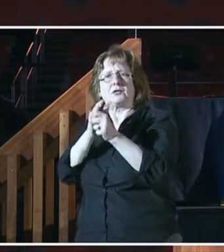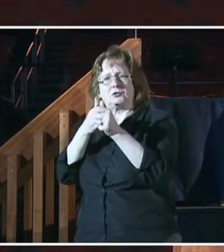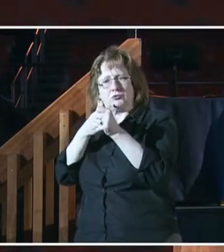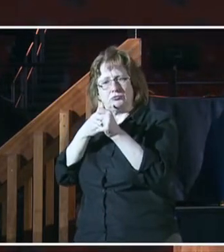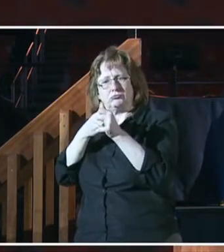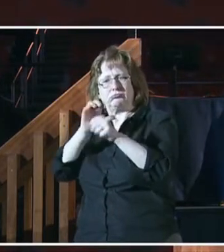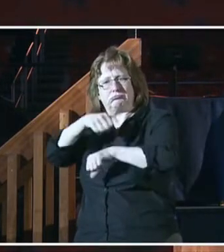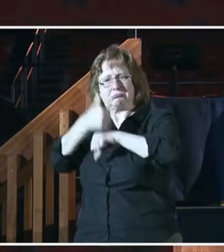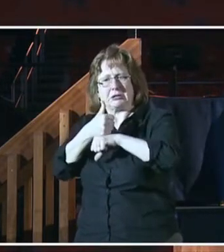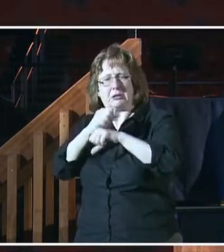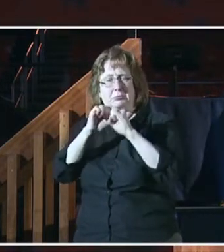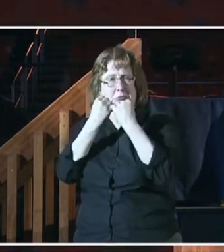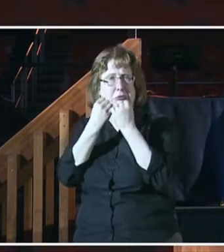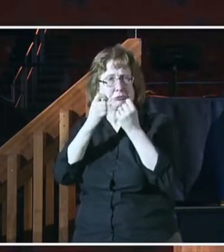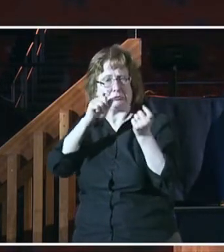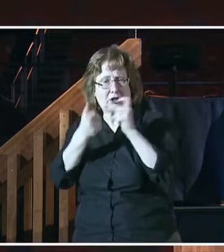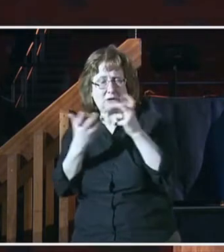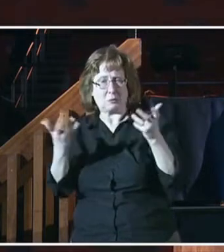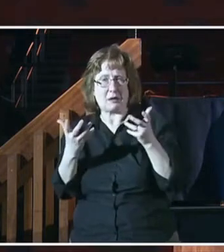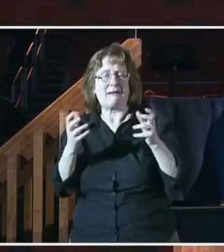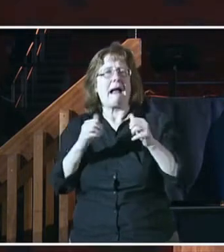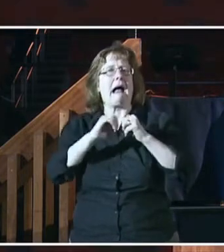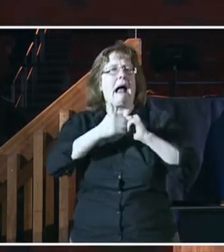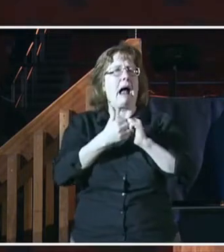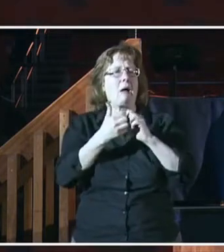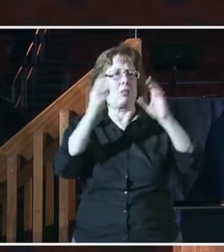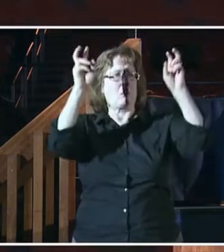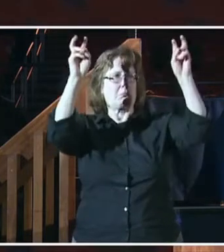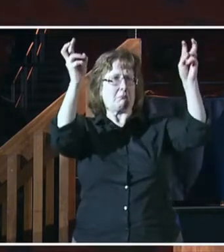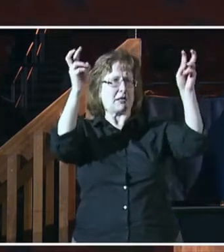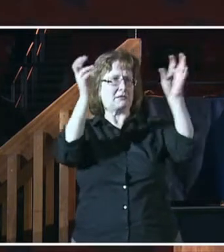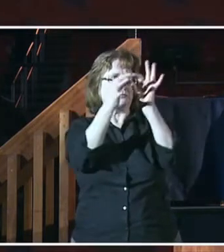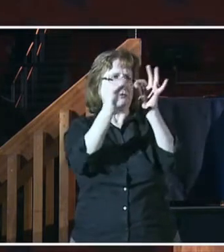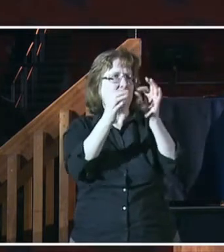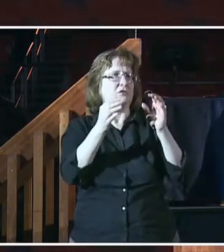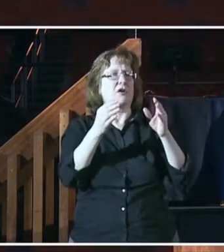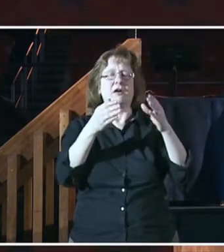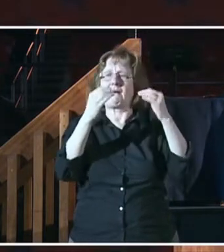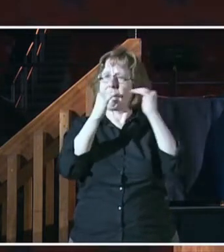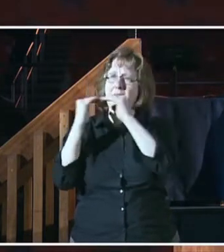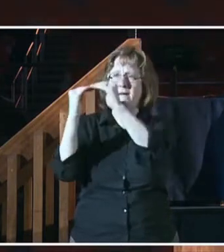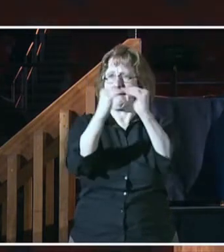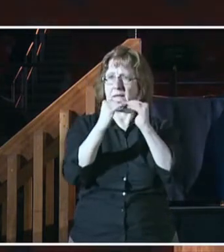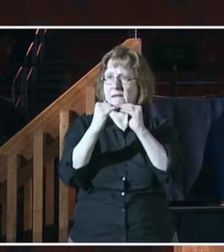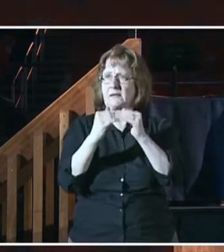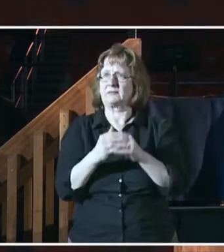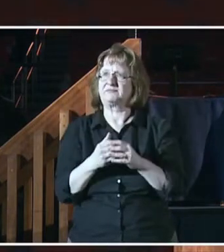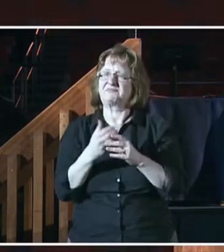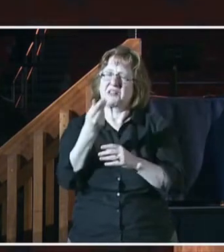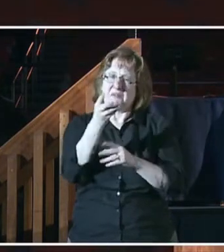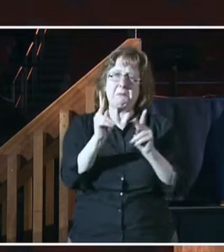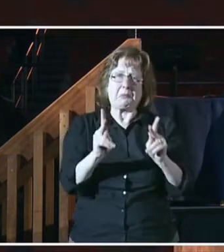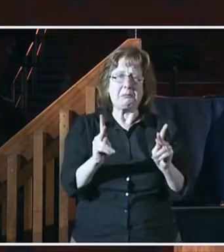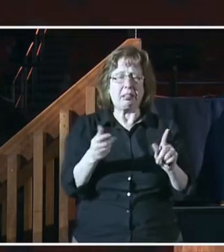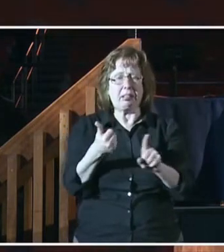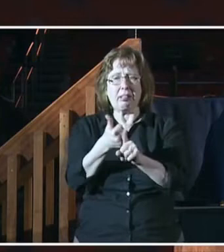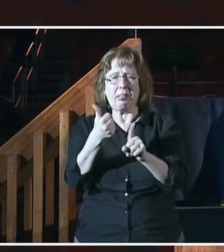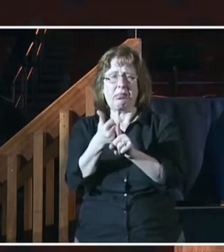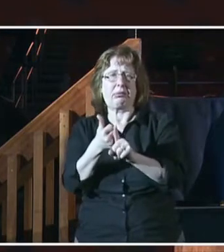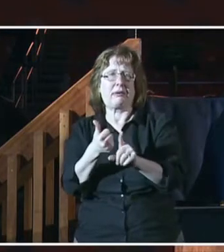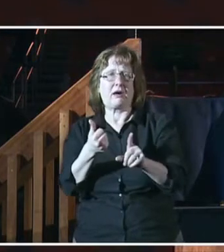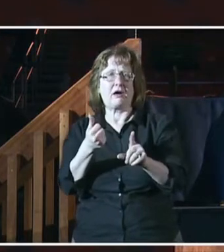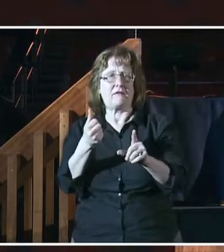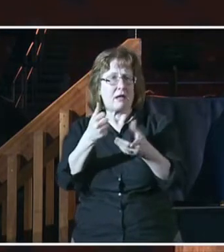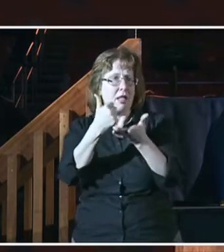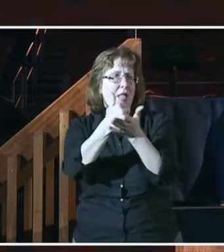change with his message of freedom, equality, and justice for all. Few individuals have raised the collective